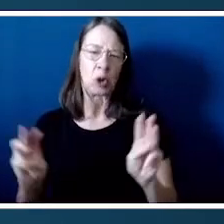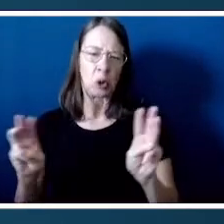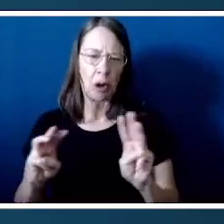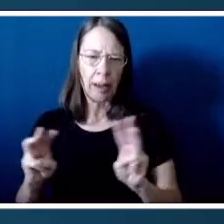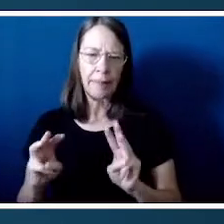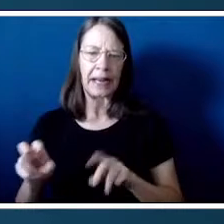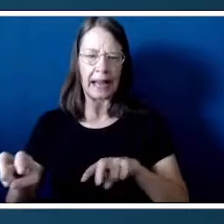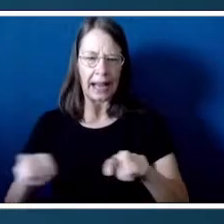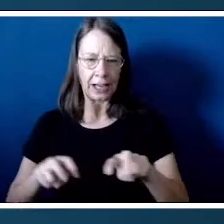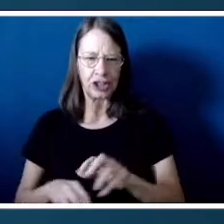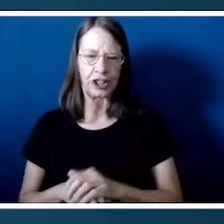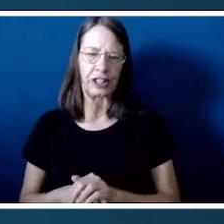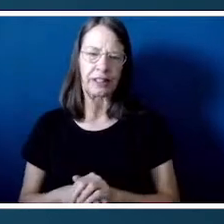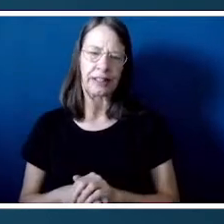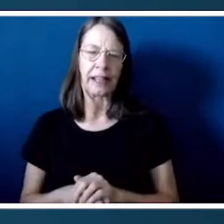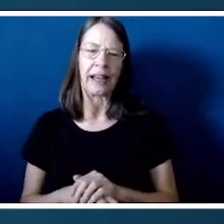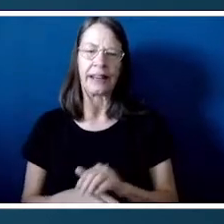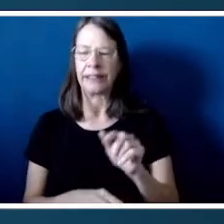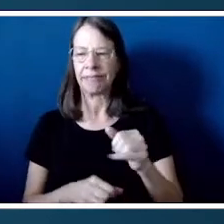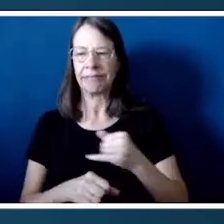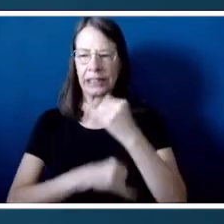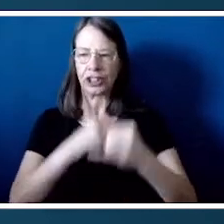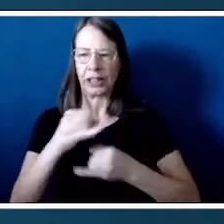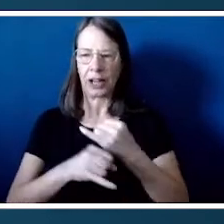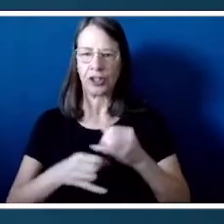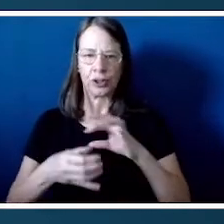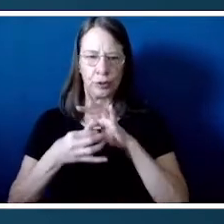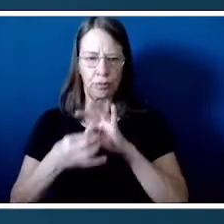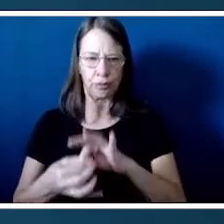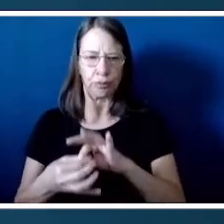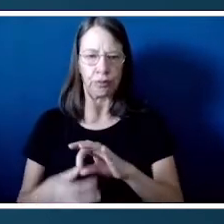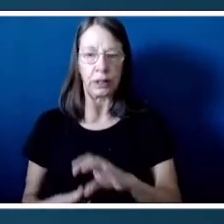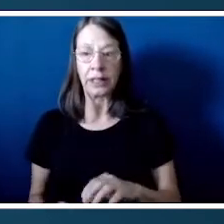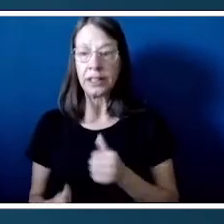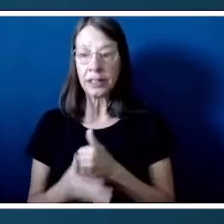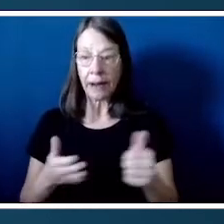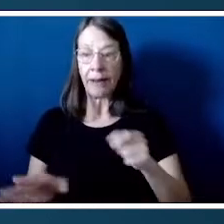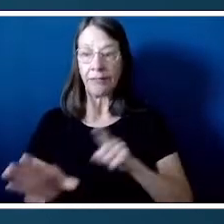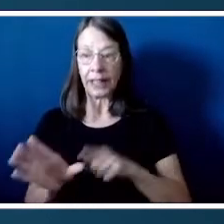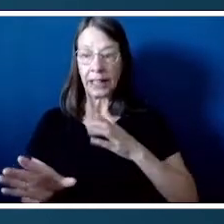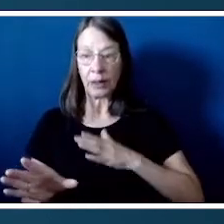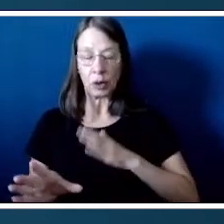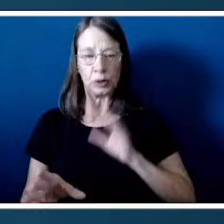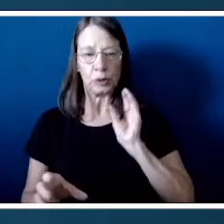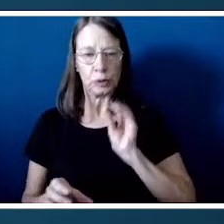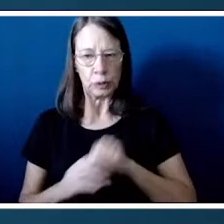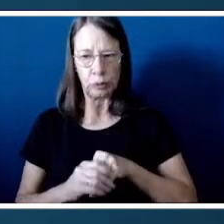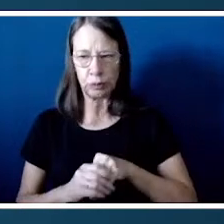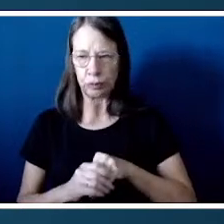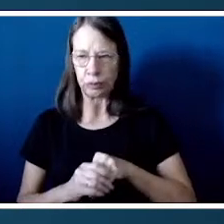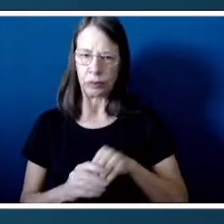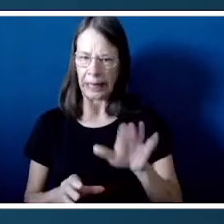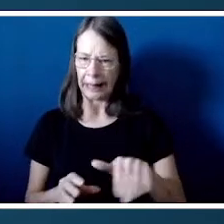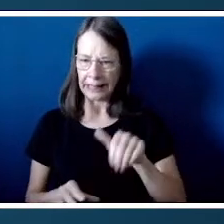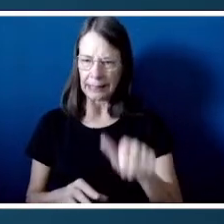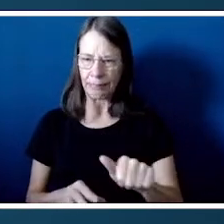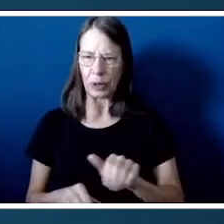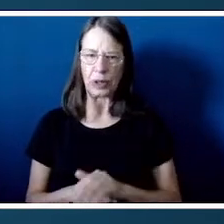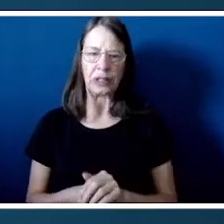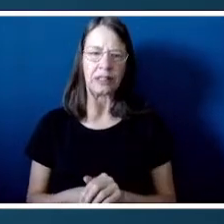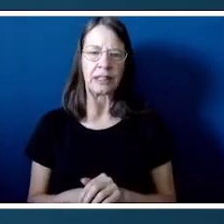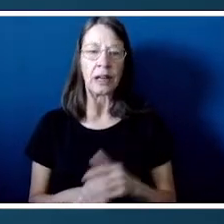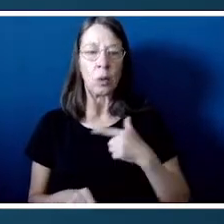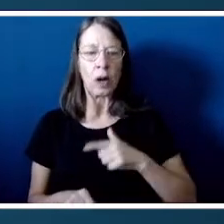our privilege each year to draw on that local expertise and networks from across the region to contribute diverse